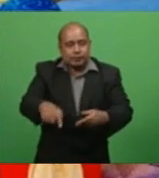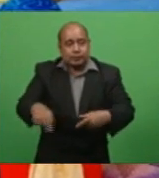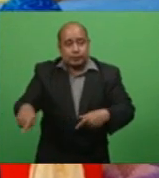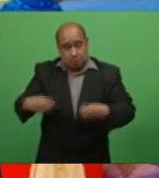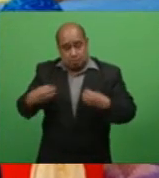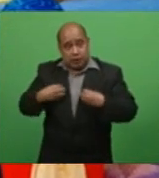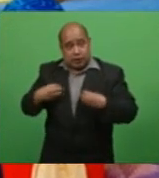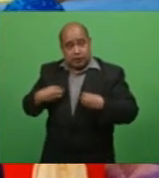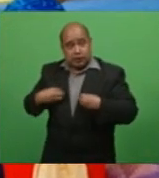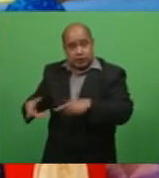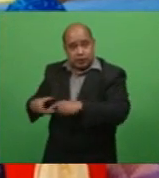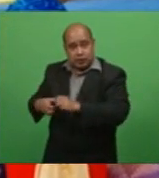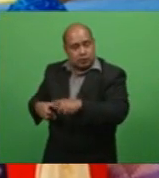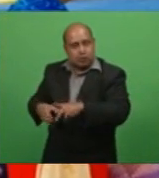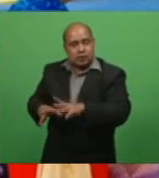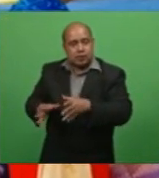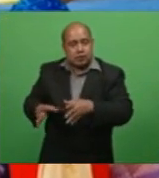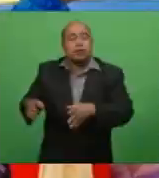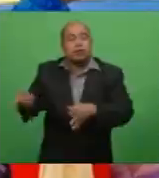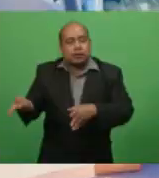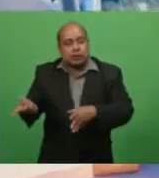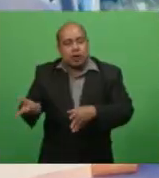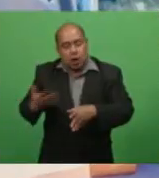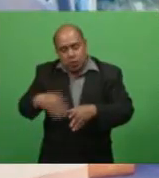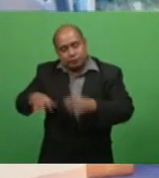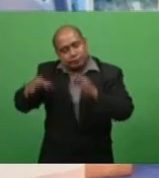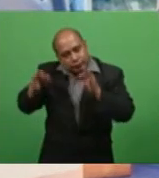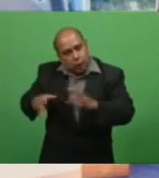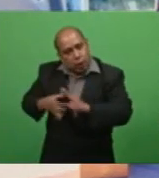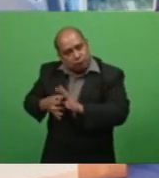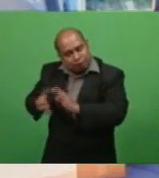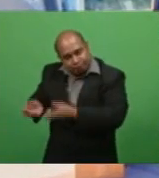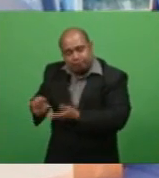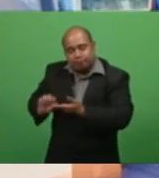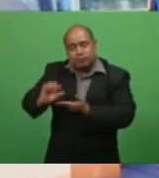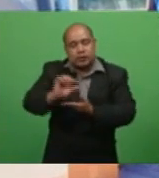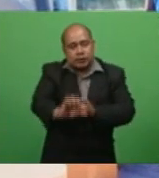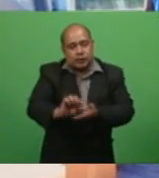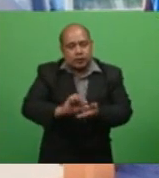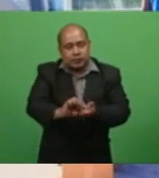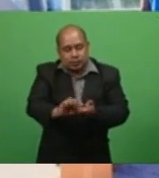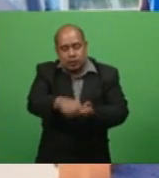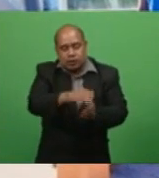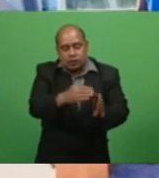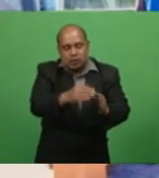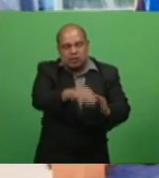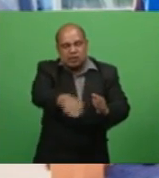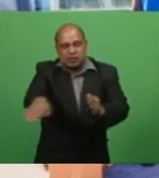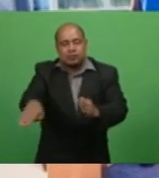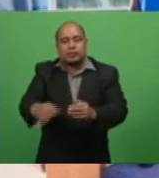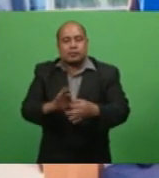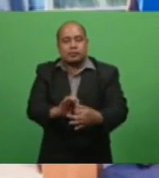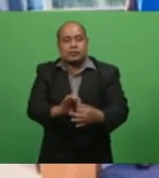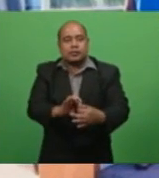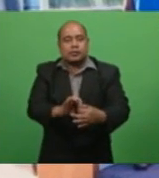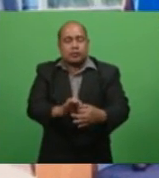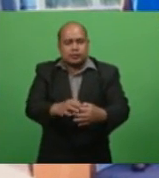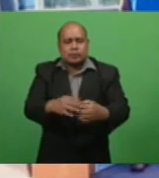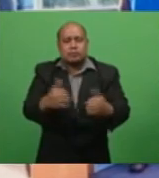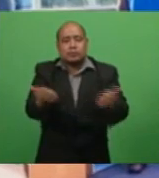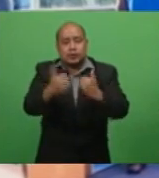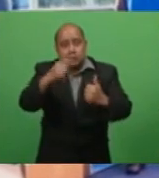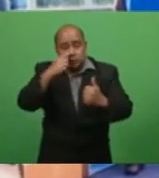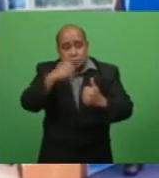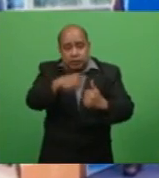still decided to allocate funding to help the communities. He says many people from SODELPA have been very supportive of the